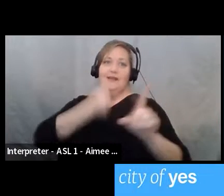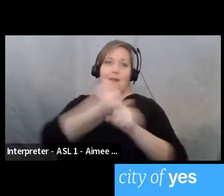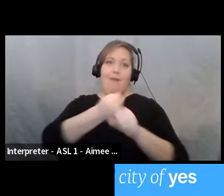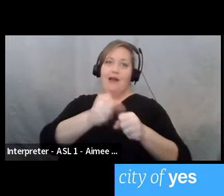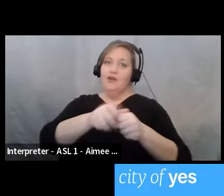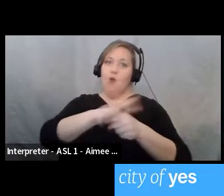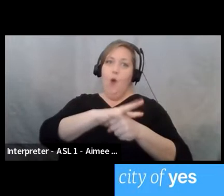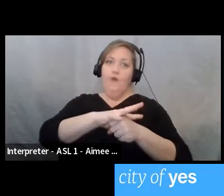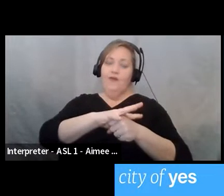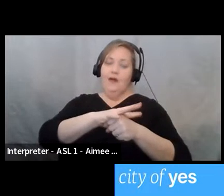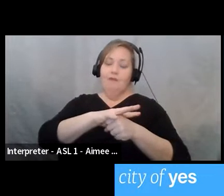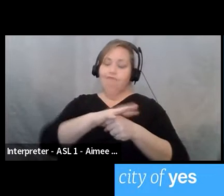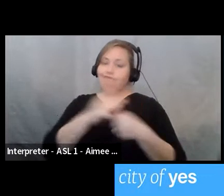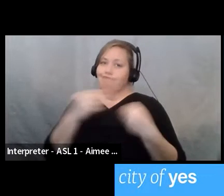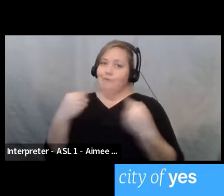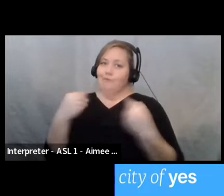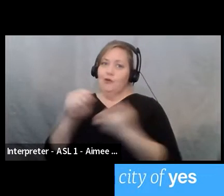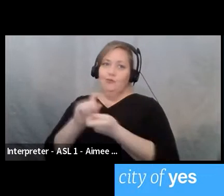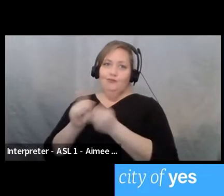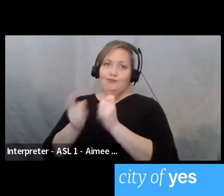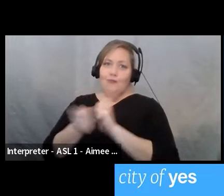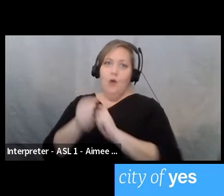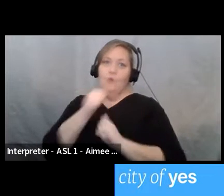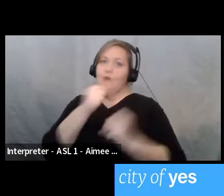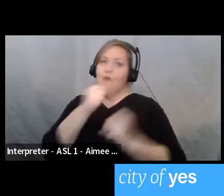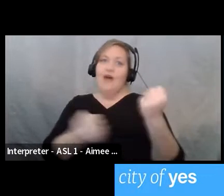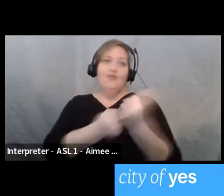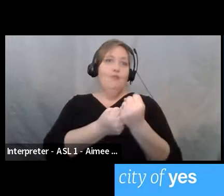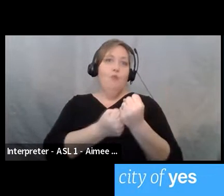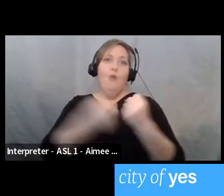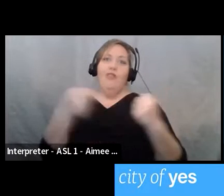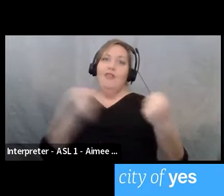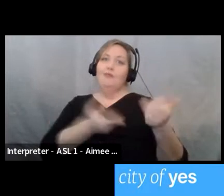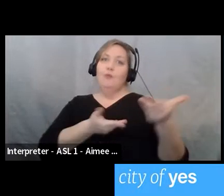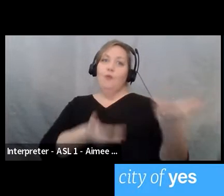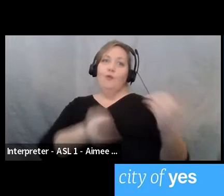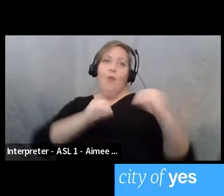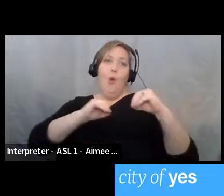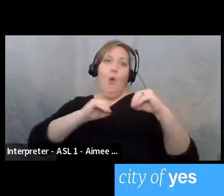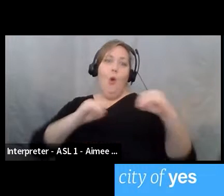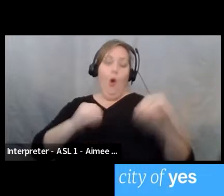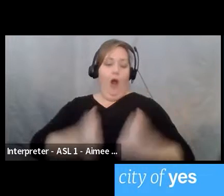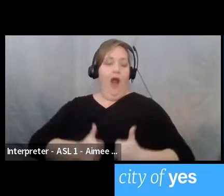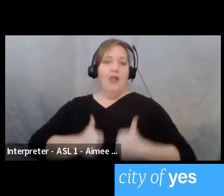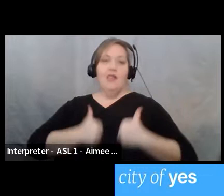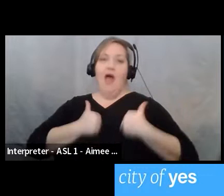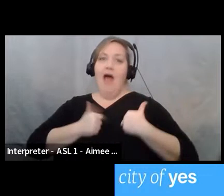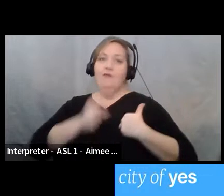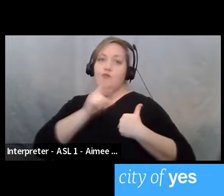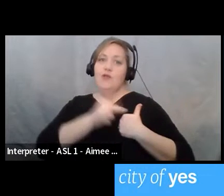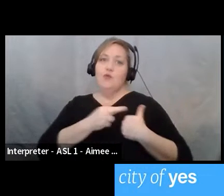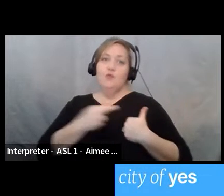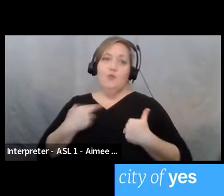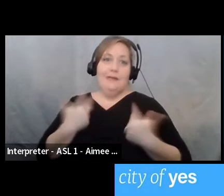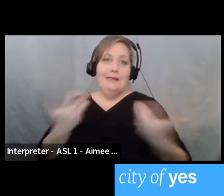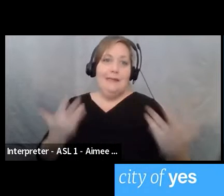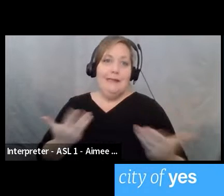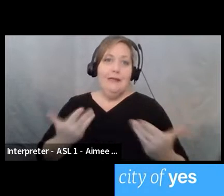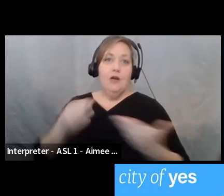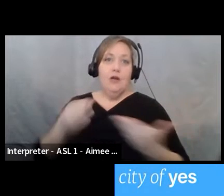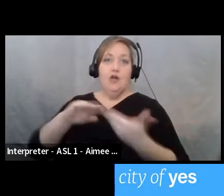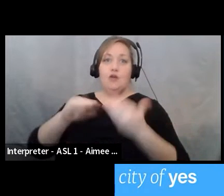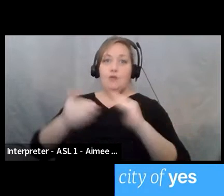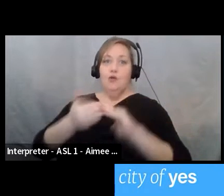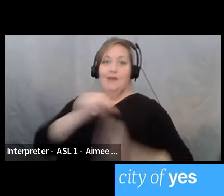So we will not support this at all. Our lives are at stake here, and Community Board 14